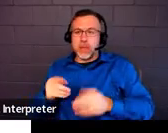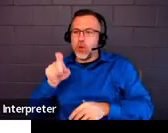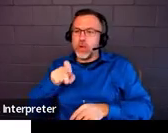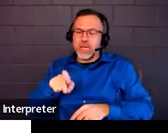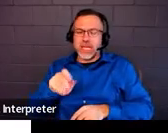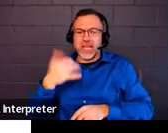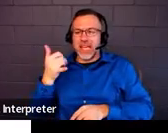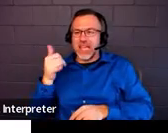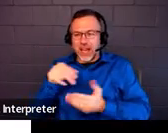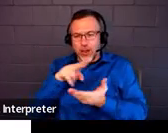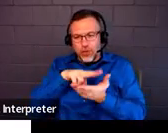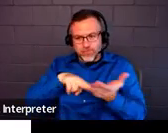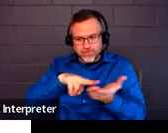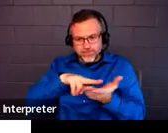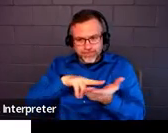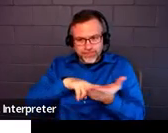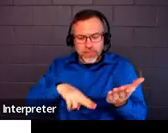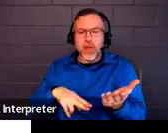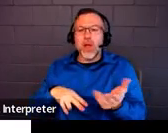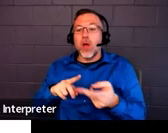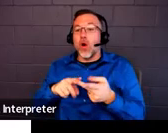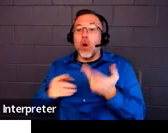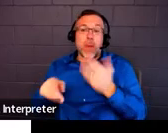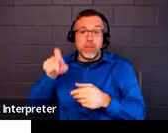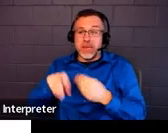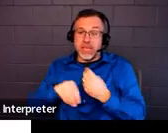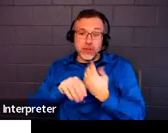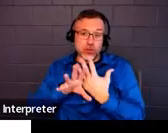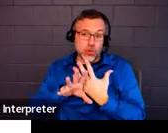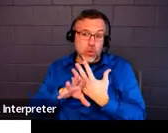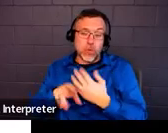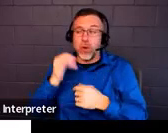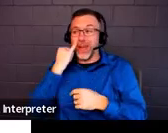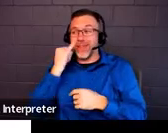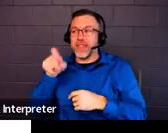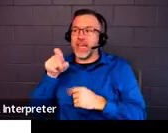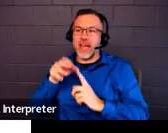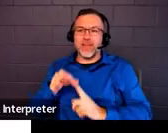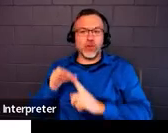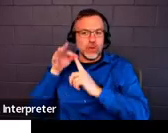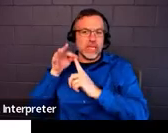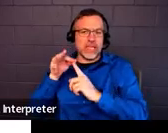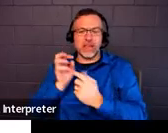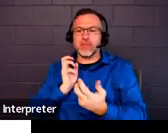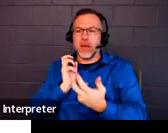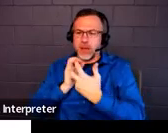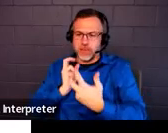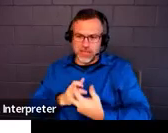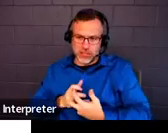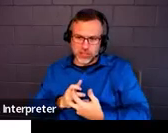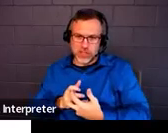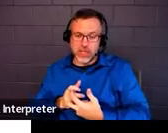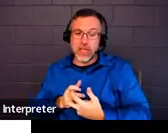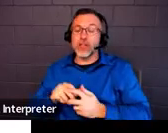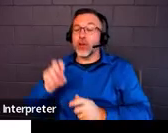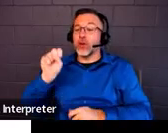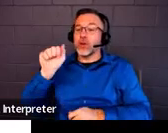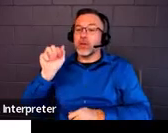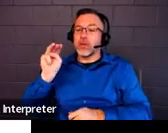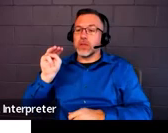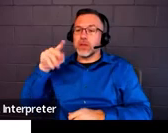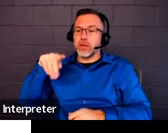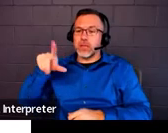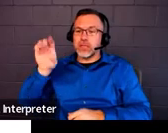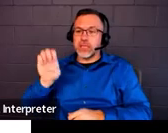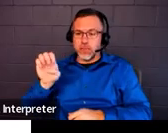or the Zoom function, or if the student has unique accommodations. So sample items are a very important part of making